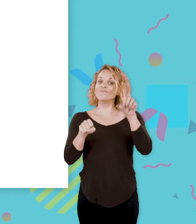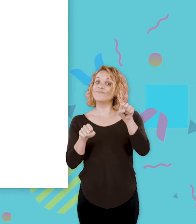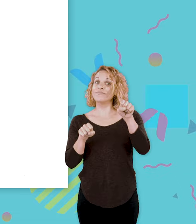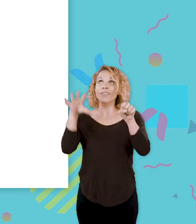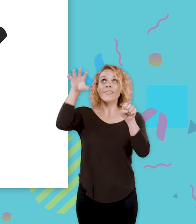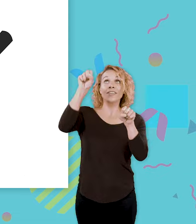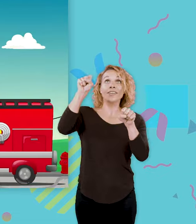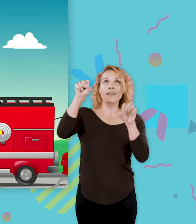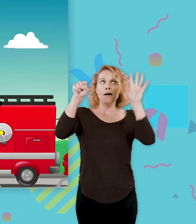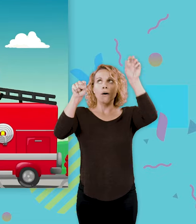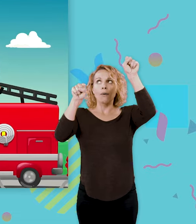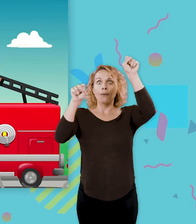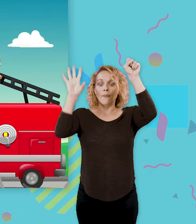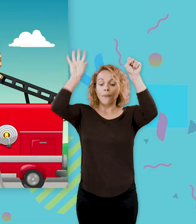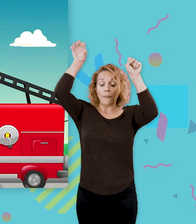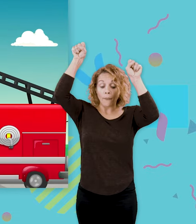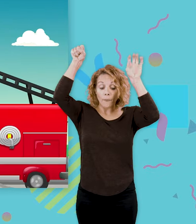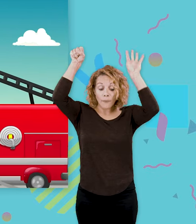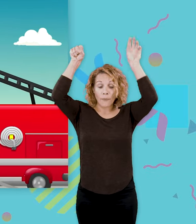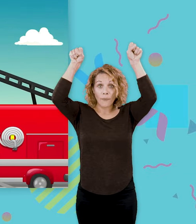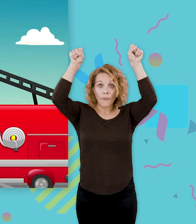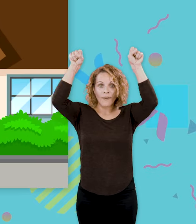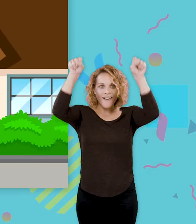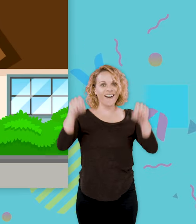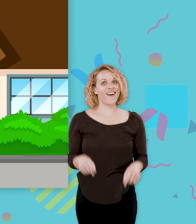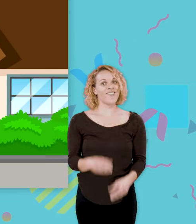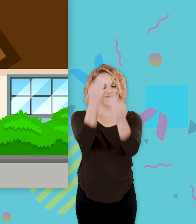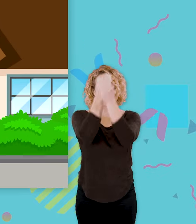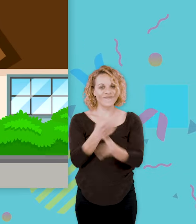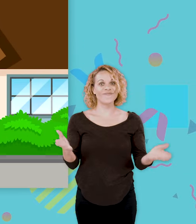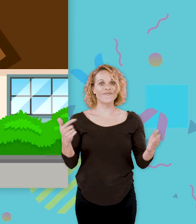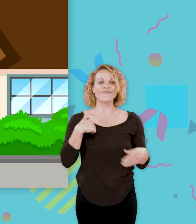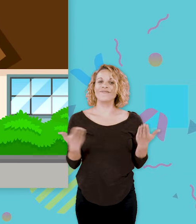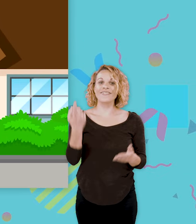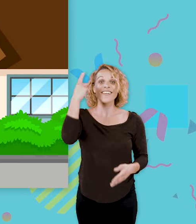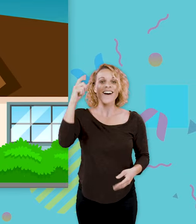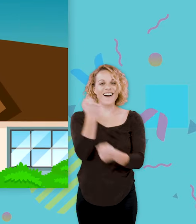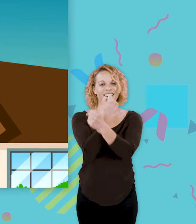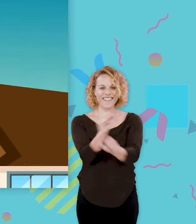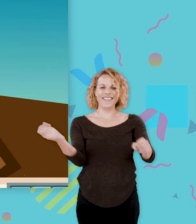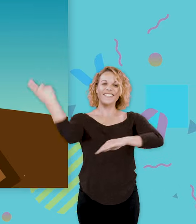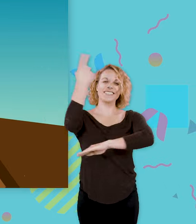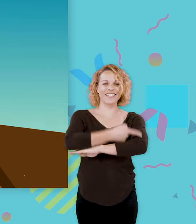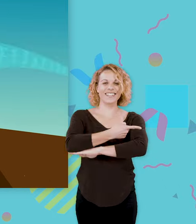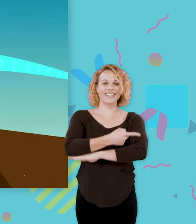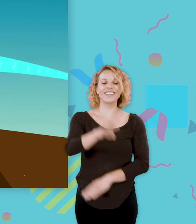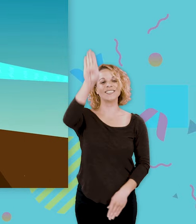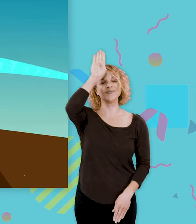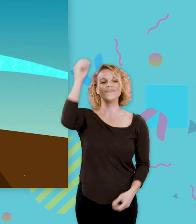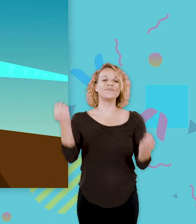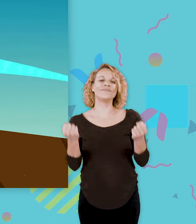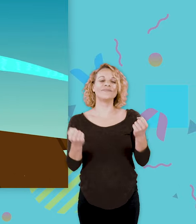Say I I'm here to save the day.